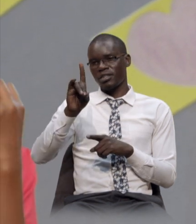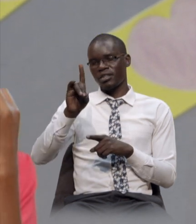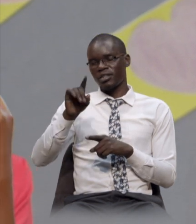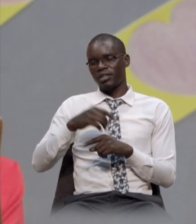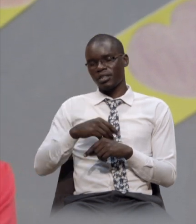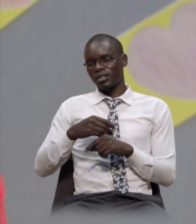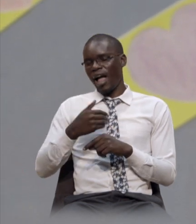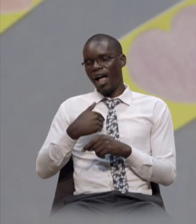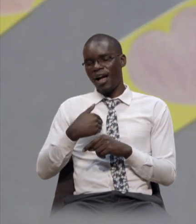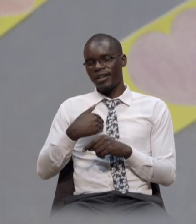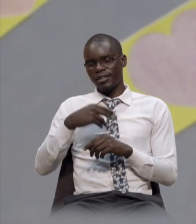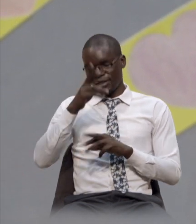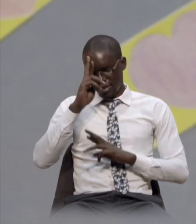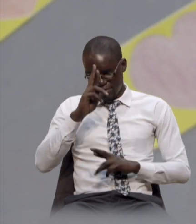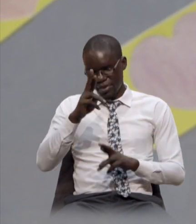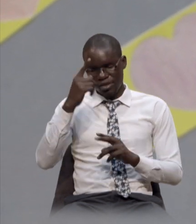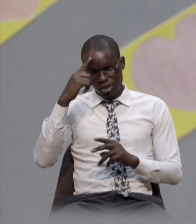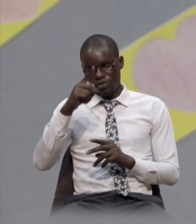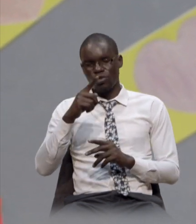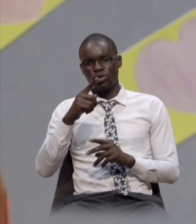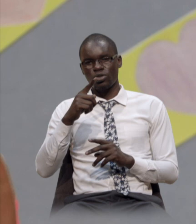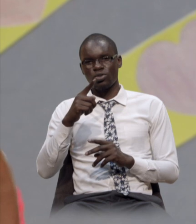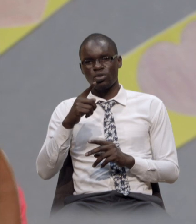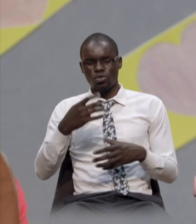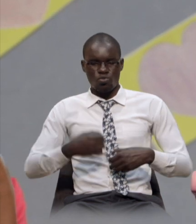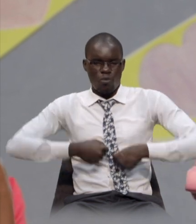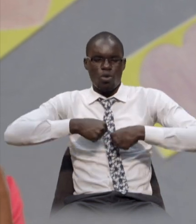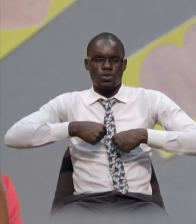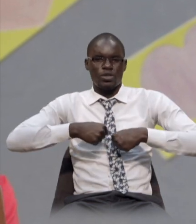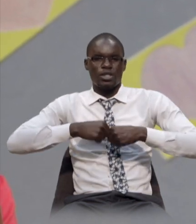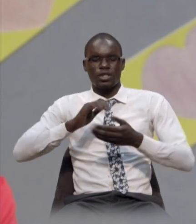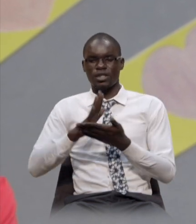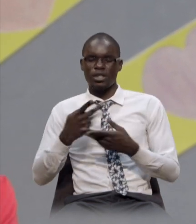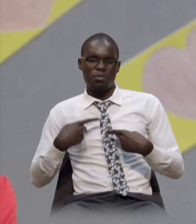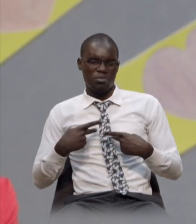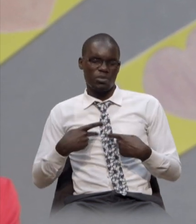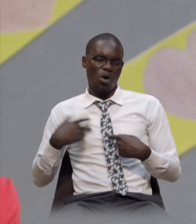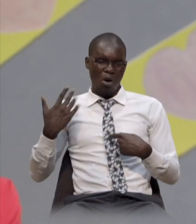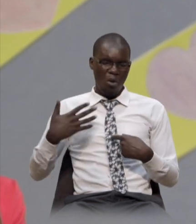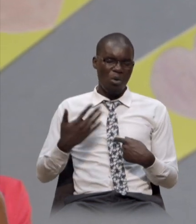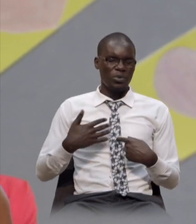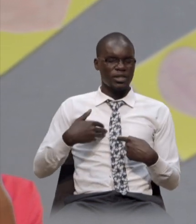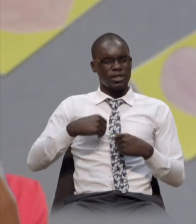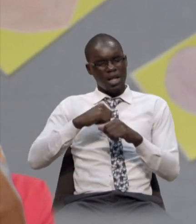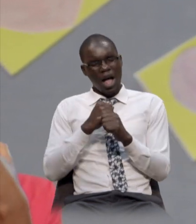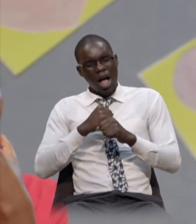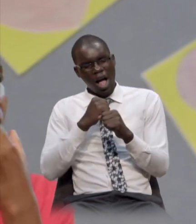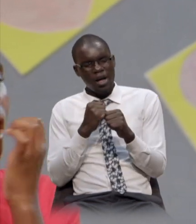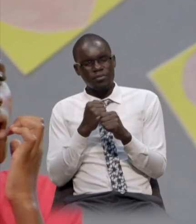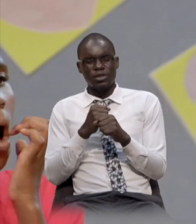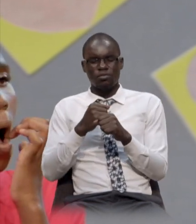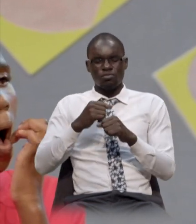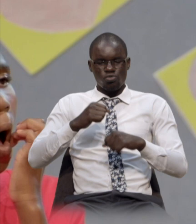boss. And when the boss was sick, some people could just rejoice. Yes, yes, yes, let him be sick. For her, she was